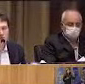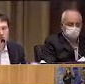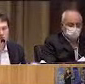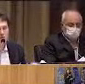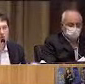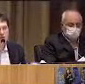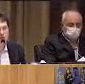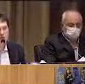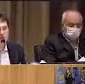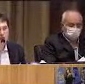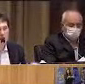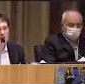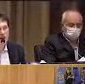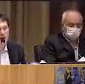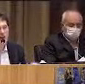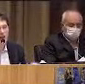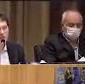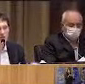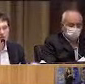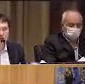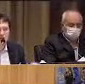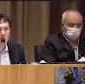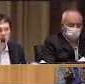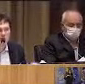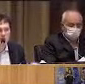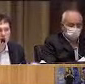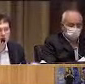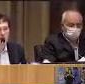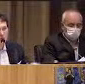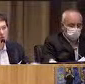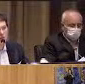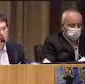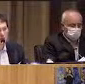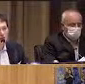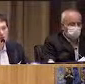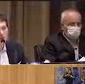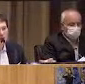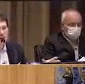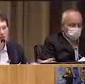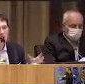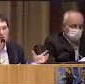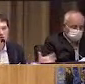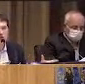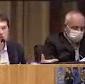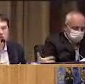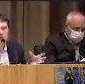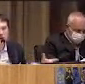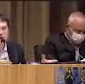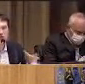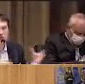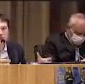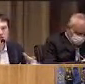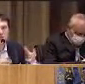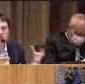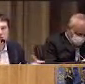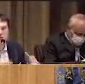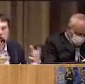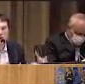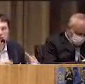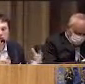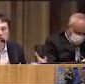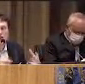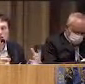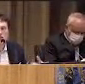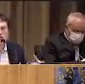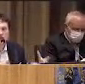Professor Eduardo said, each hospital has its own context. So every time there are new